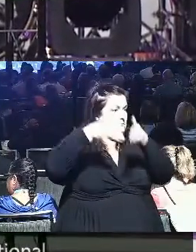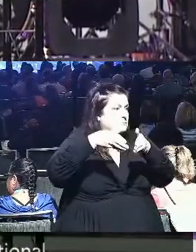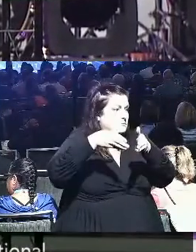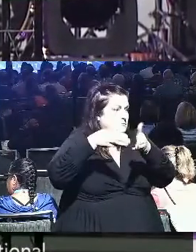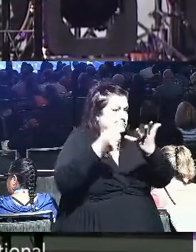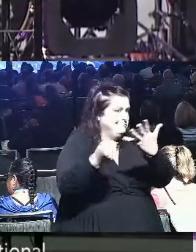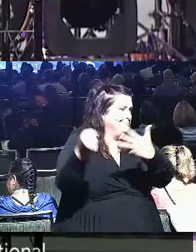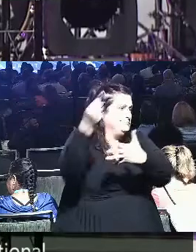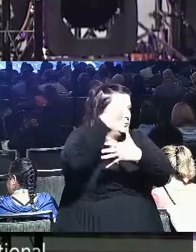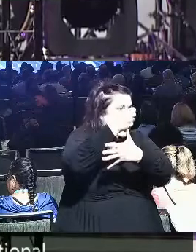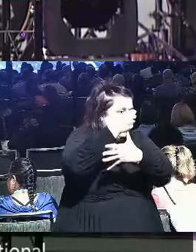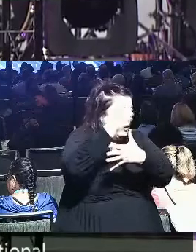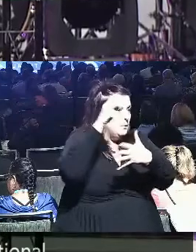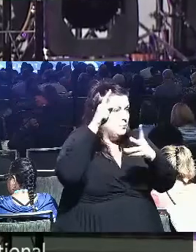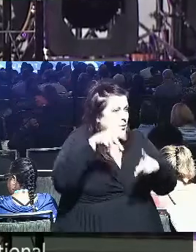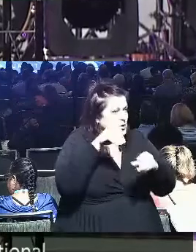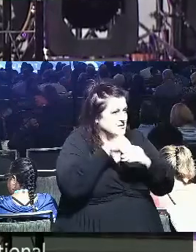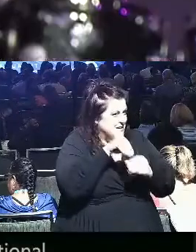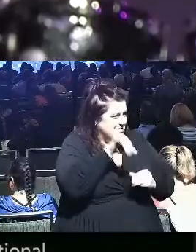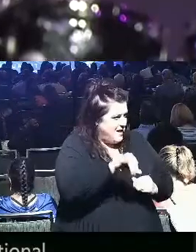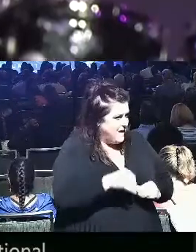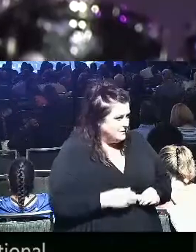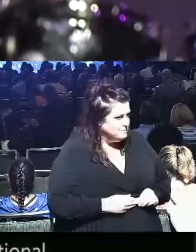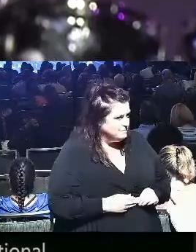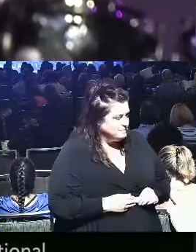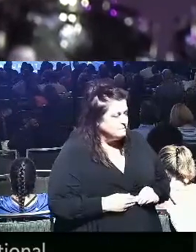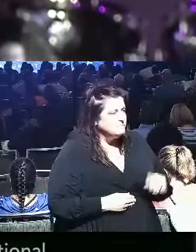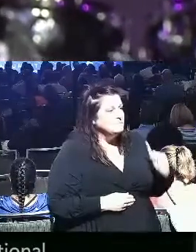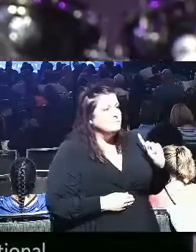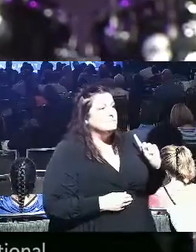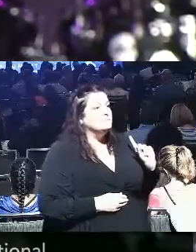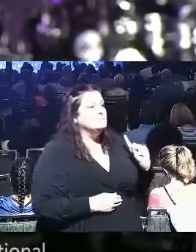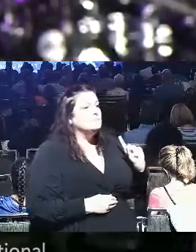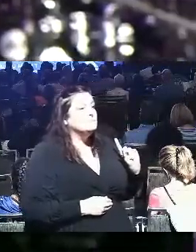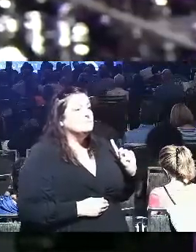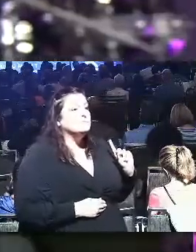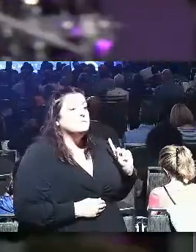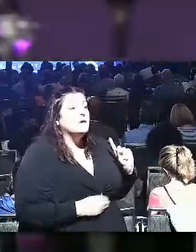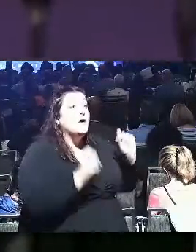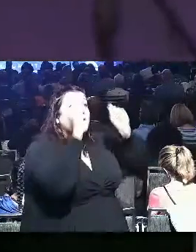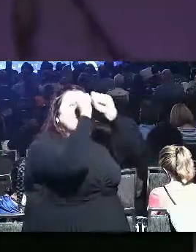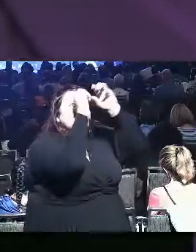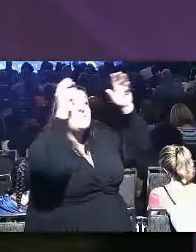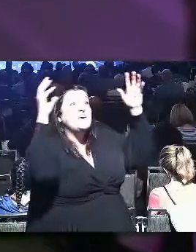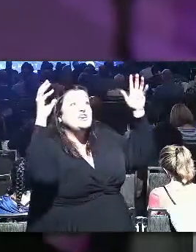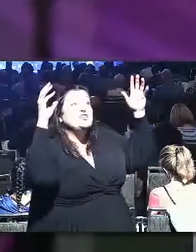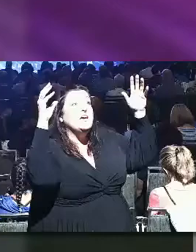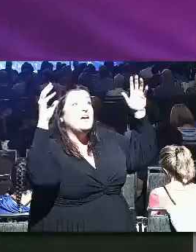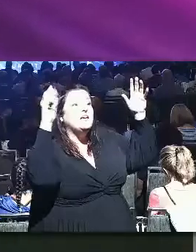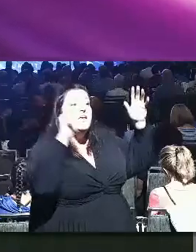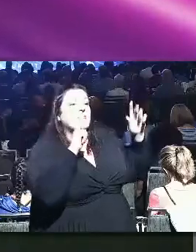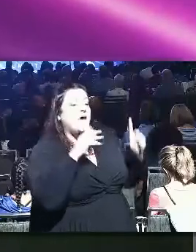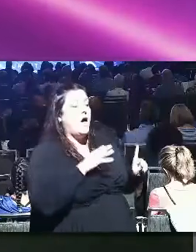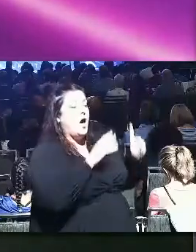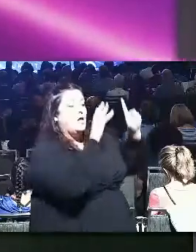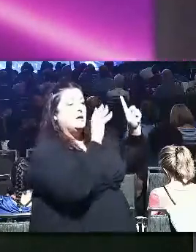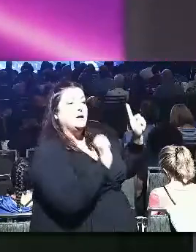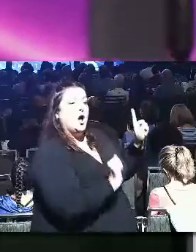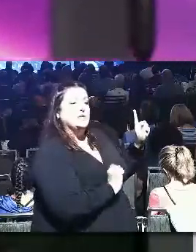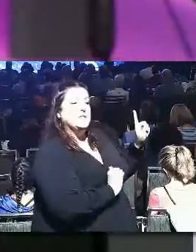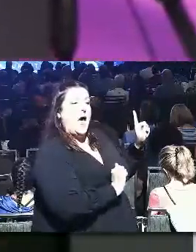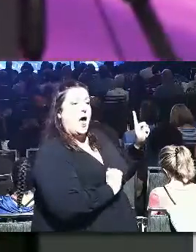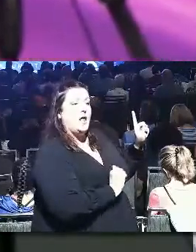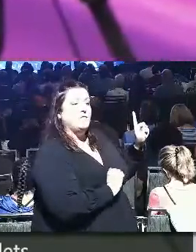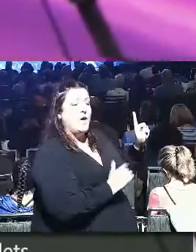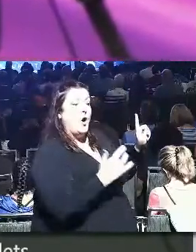primary glorified one in that equation. We must not have a vision that strokes our egos or lets us plant